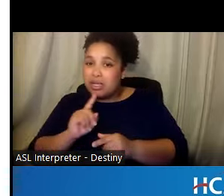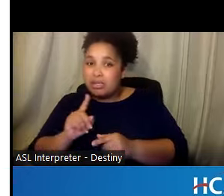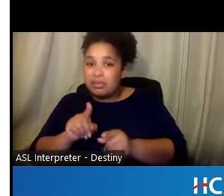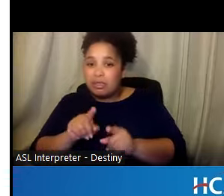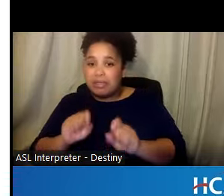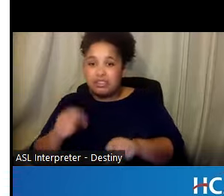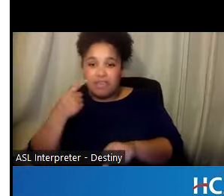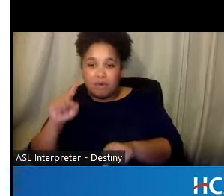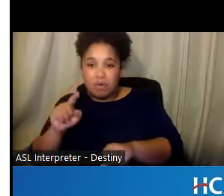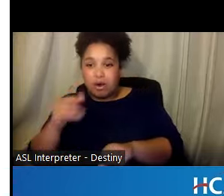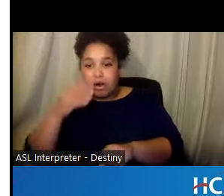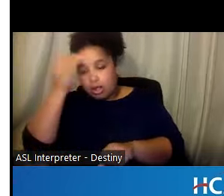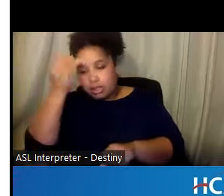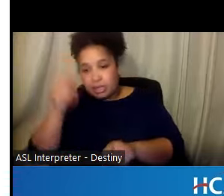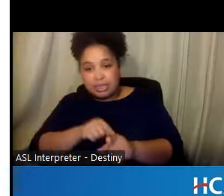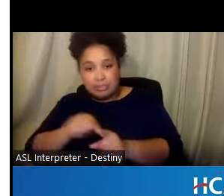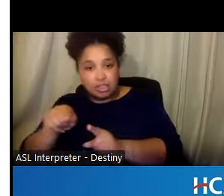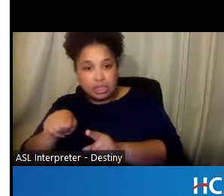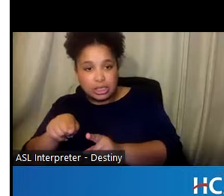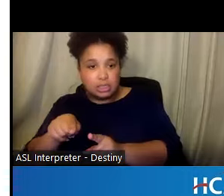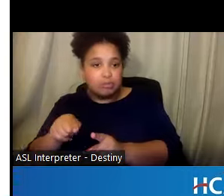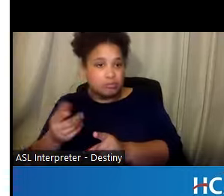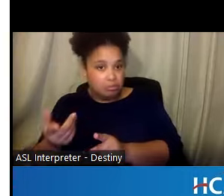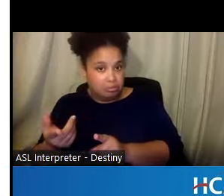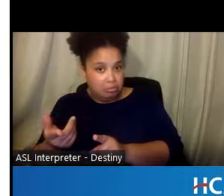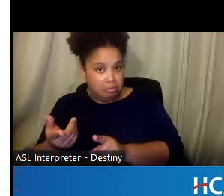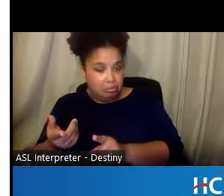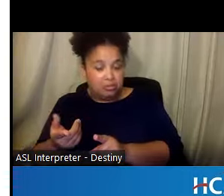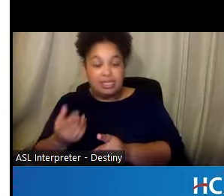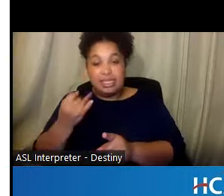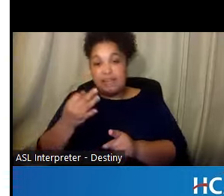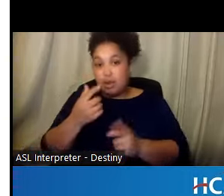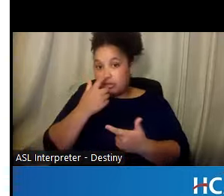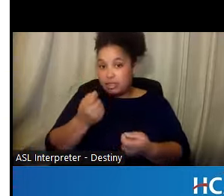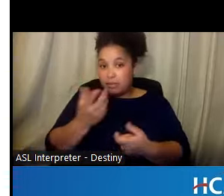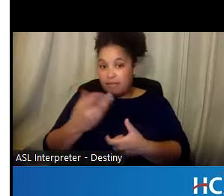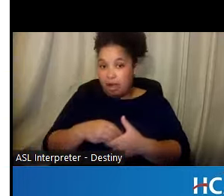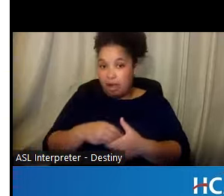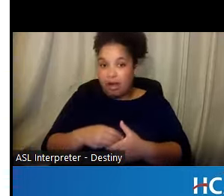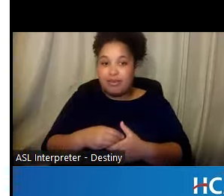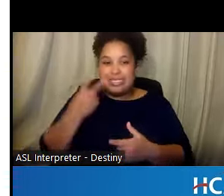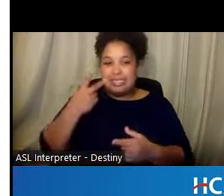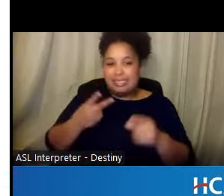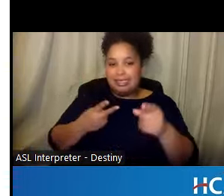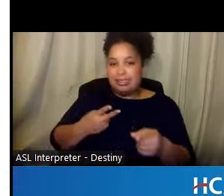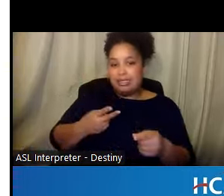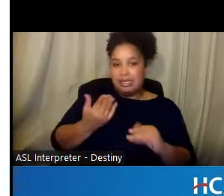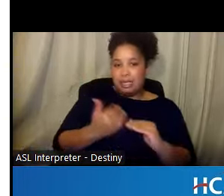potential for an Alzheimer's specialty. So if you are interested in getting involved, there's an email address right here,